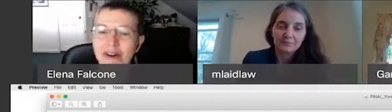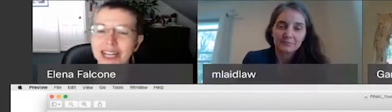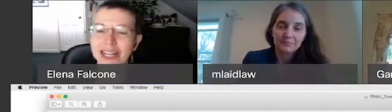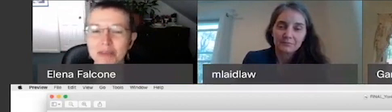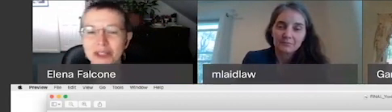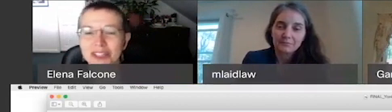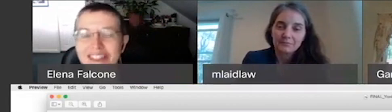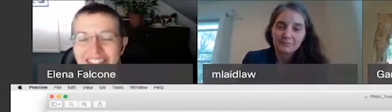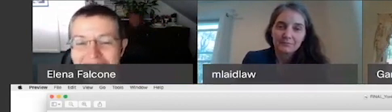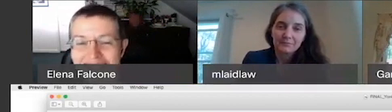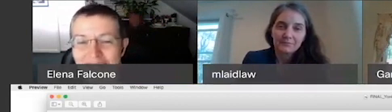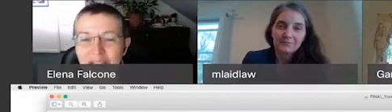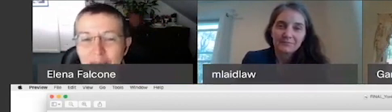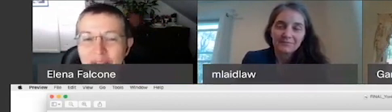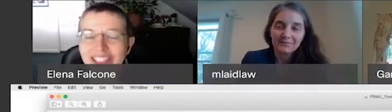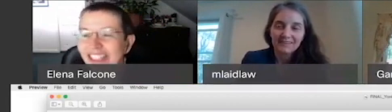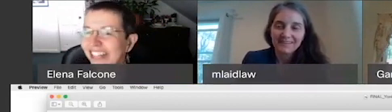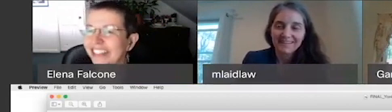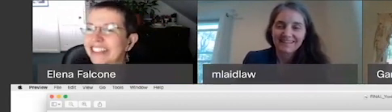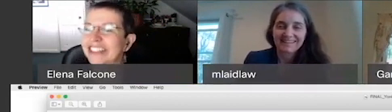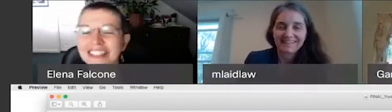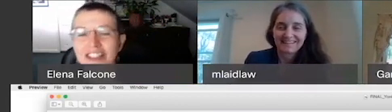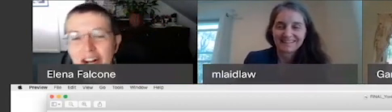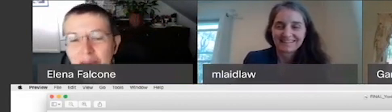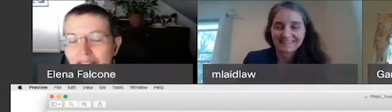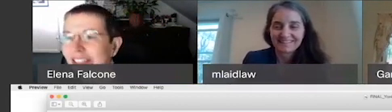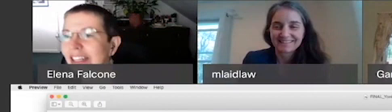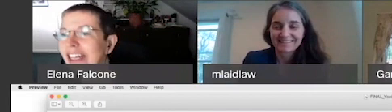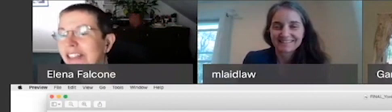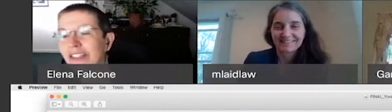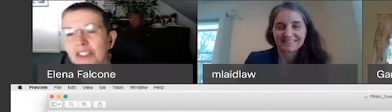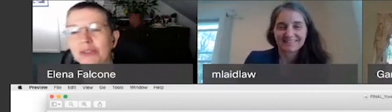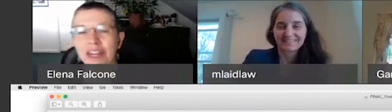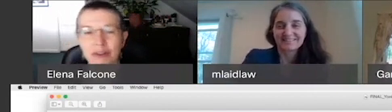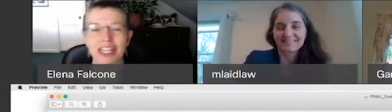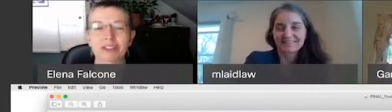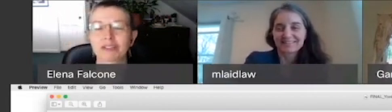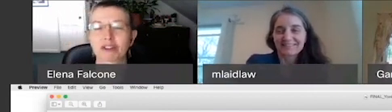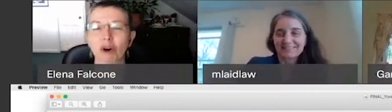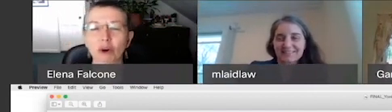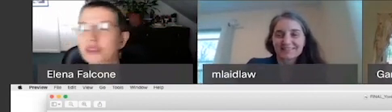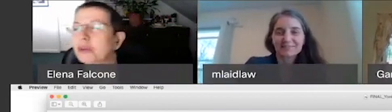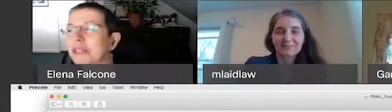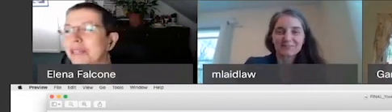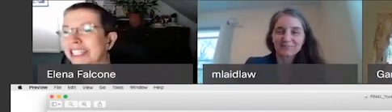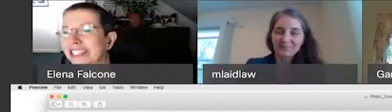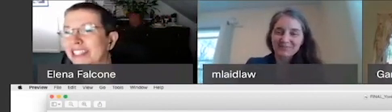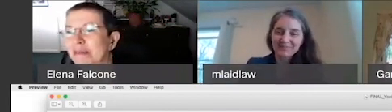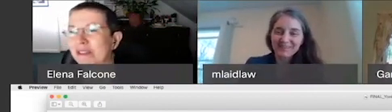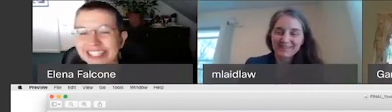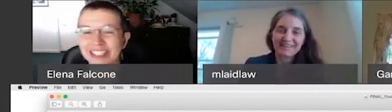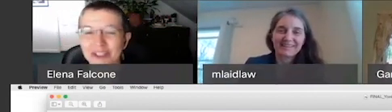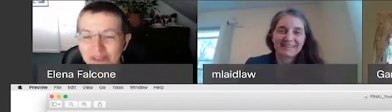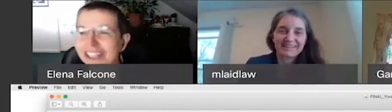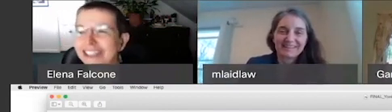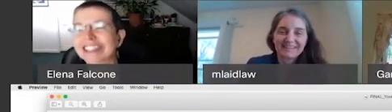our next speaker is stepping up to the challenge, and she's going to talk about these issues. I think I've given her a whole 20 minutes to summarize.